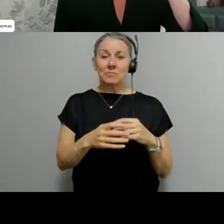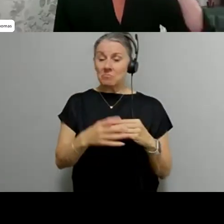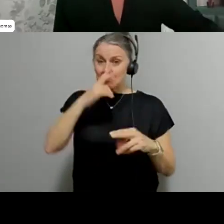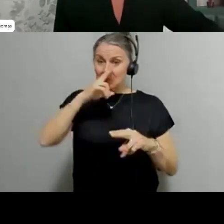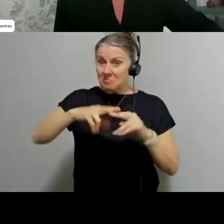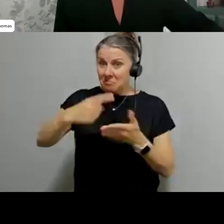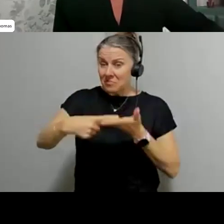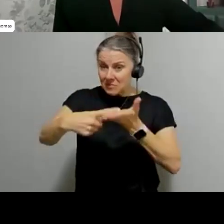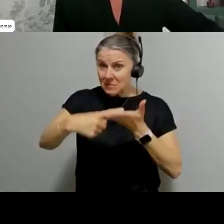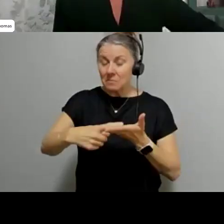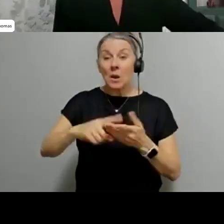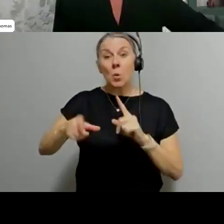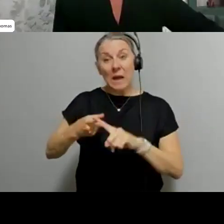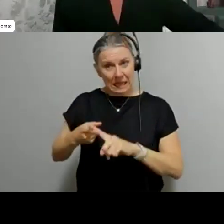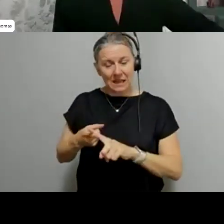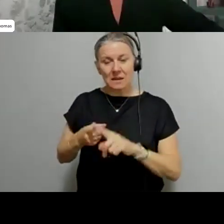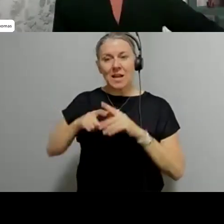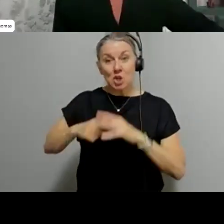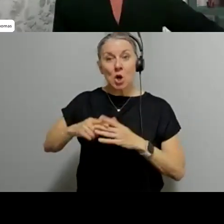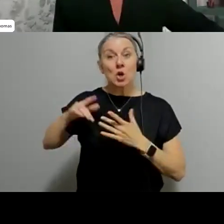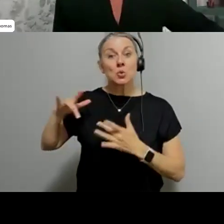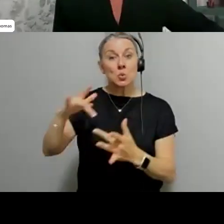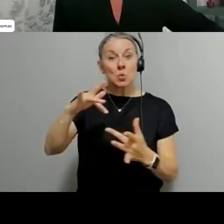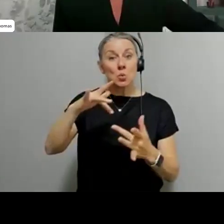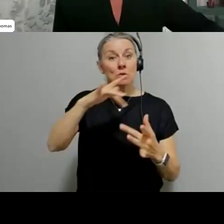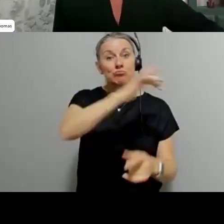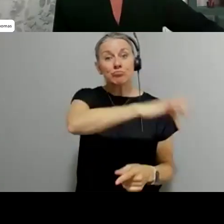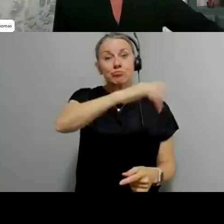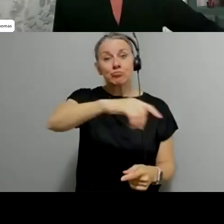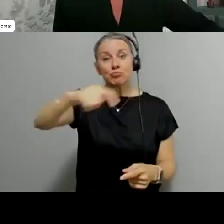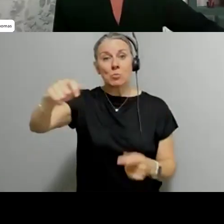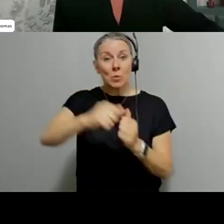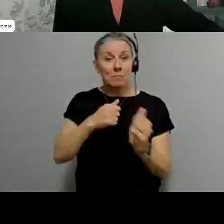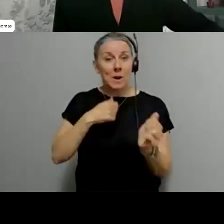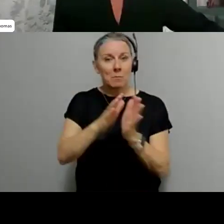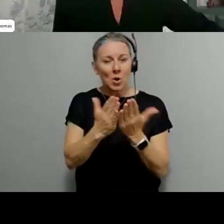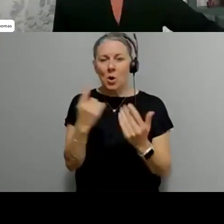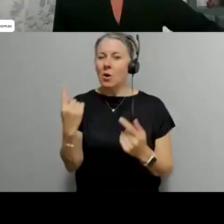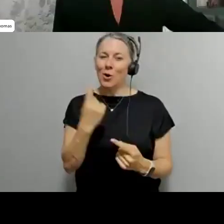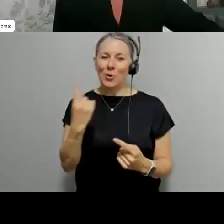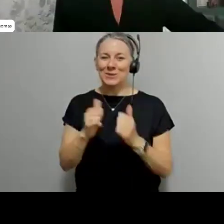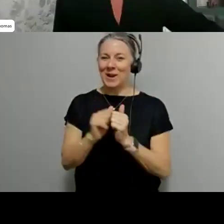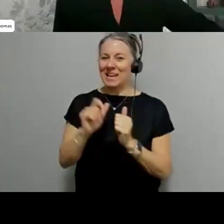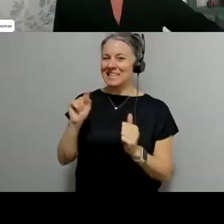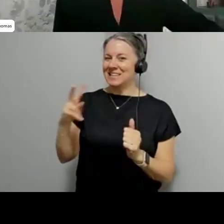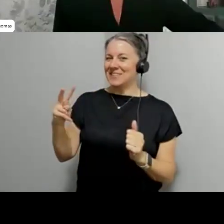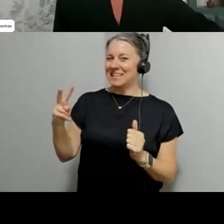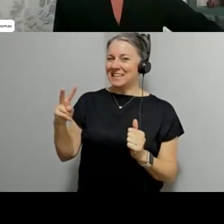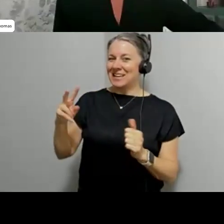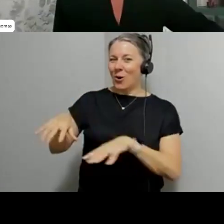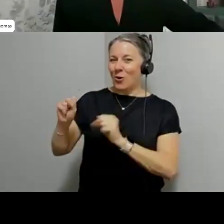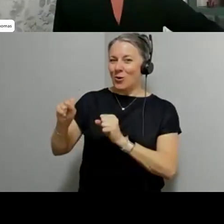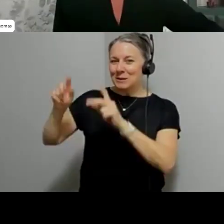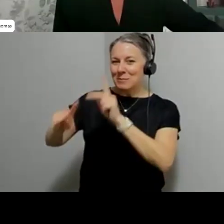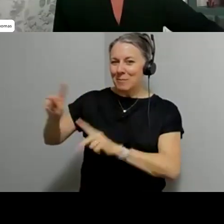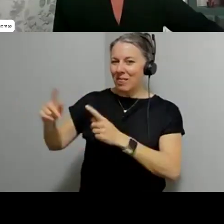sort of book tours, it always came up in conversation as well with TV hosts. And so there's something really there that talks about the humanity